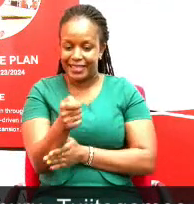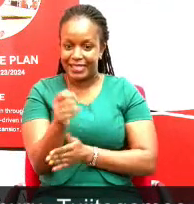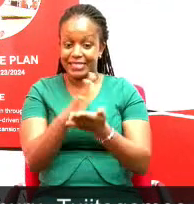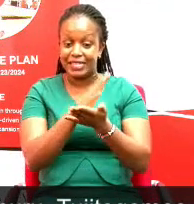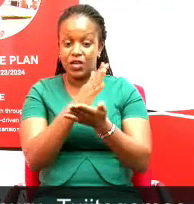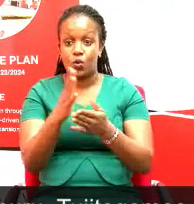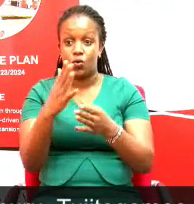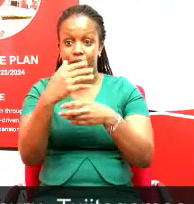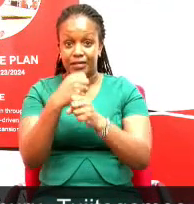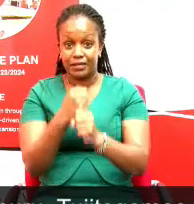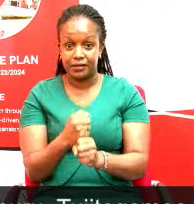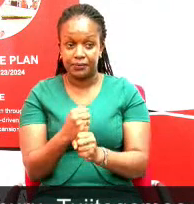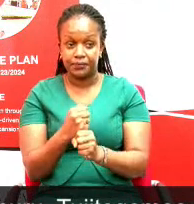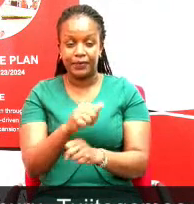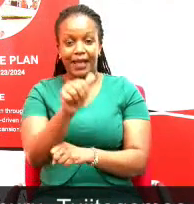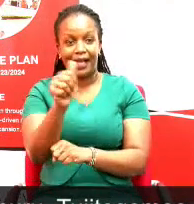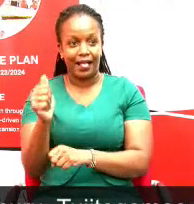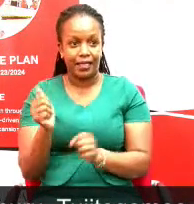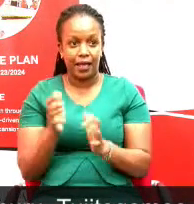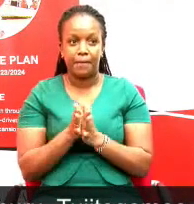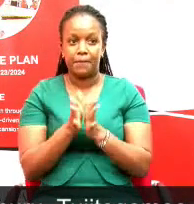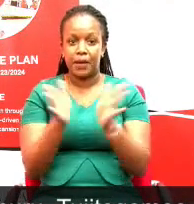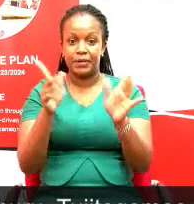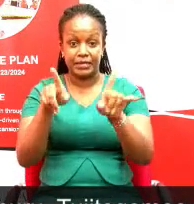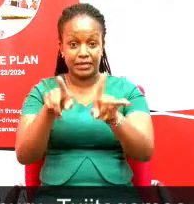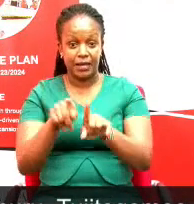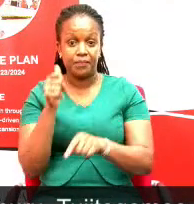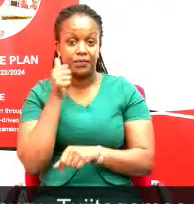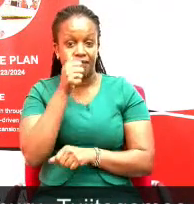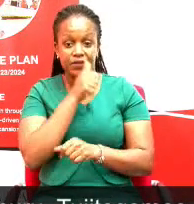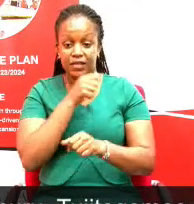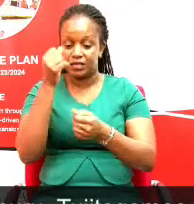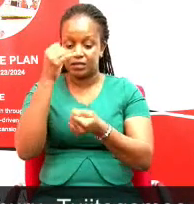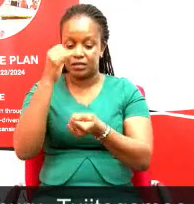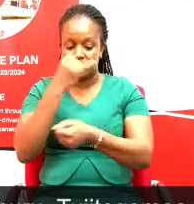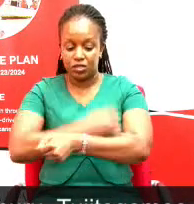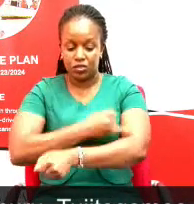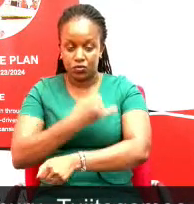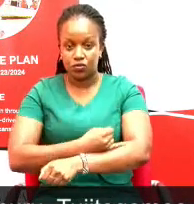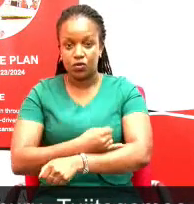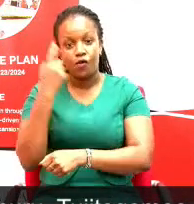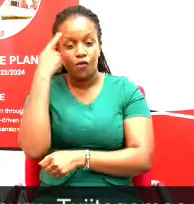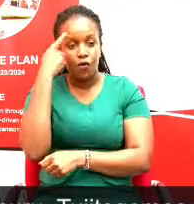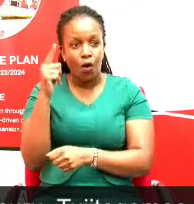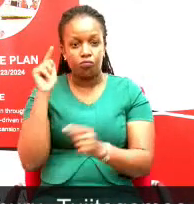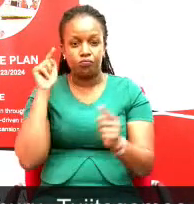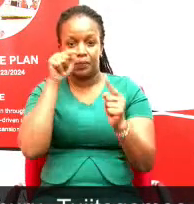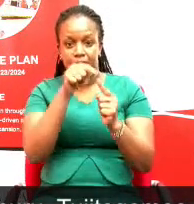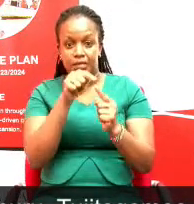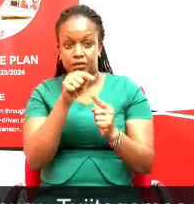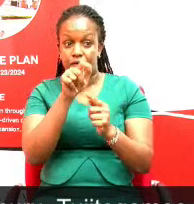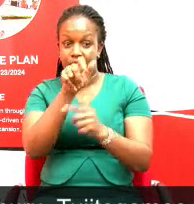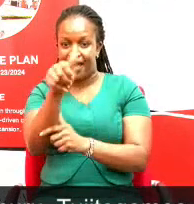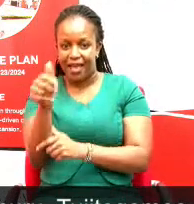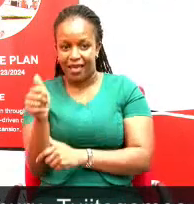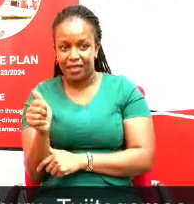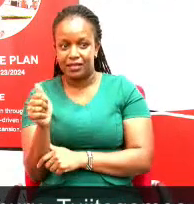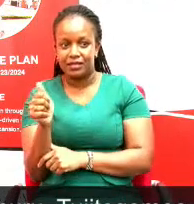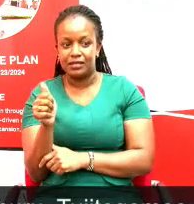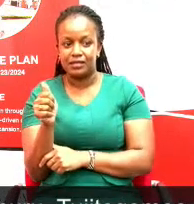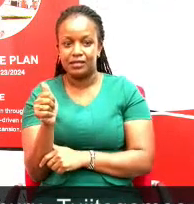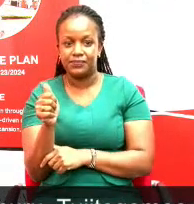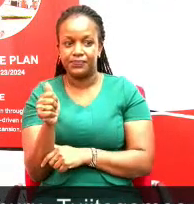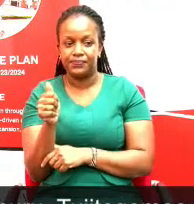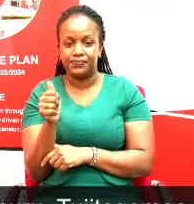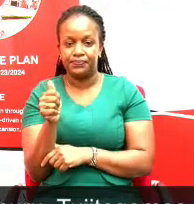stakeholders, other public and private institutions for purposes of, among others,